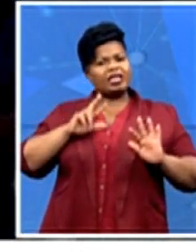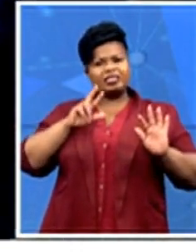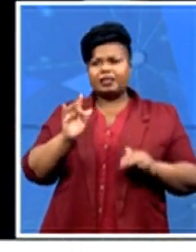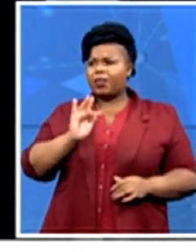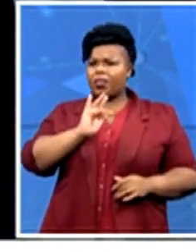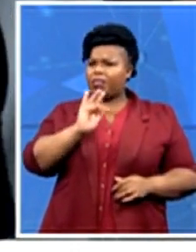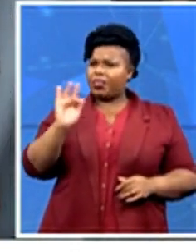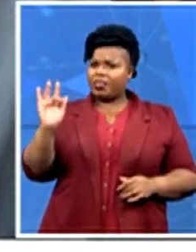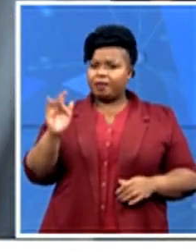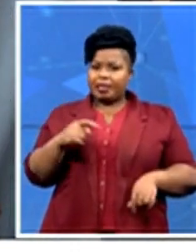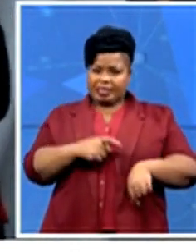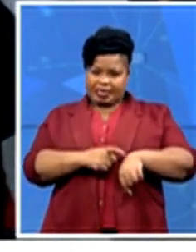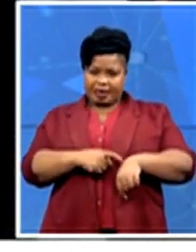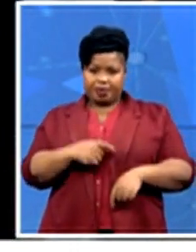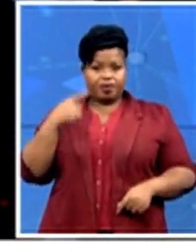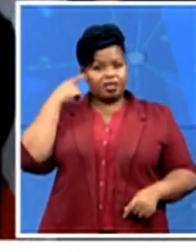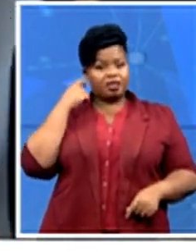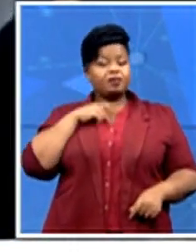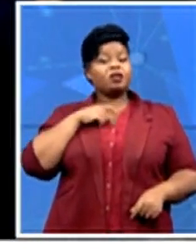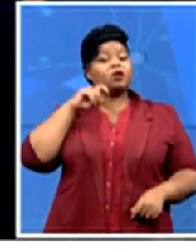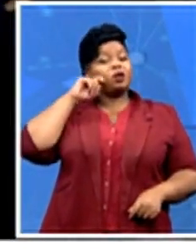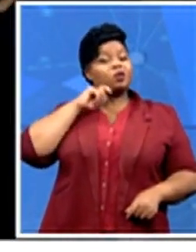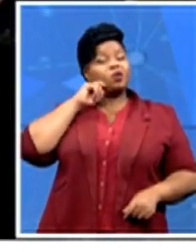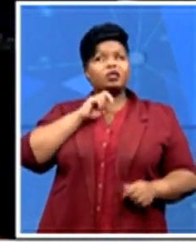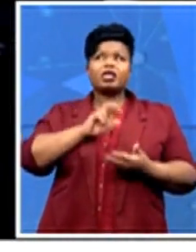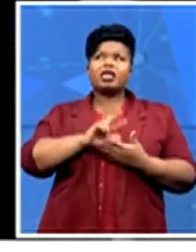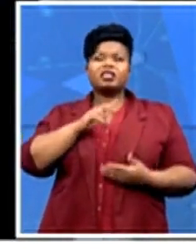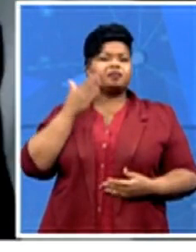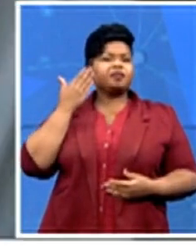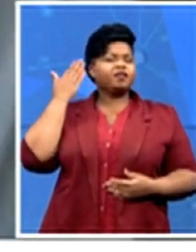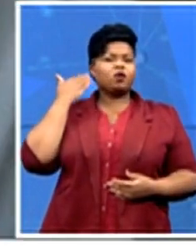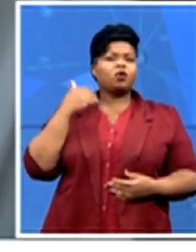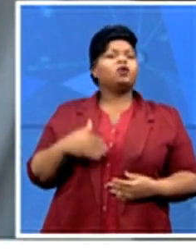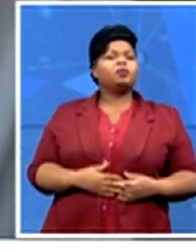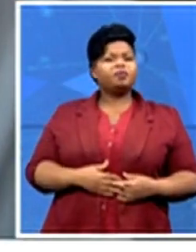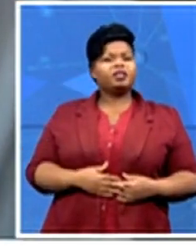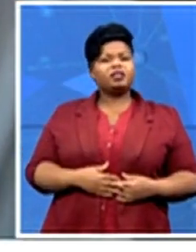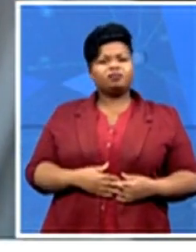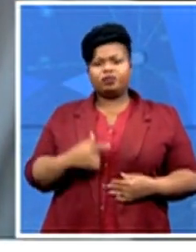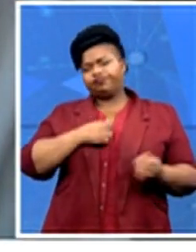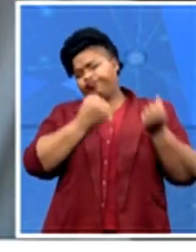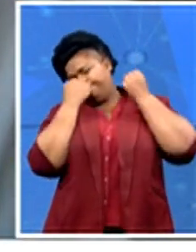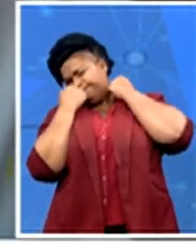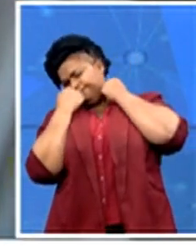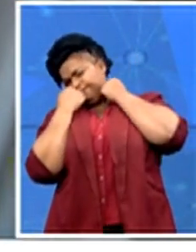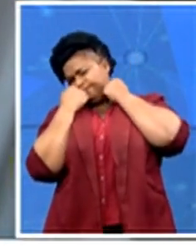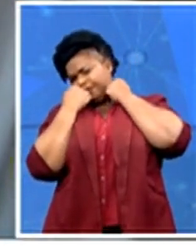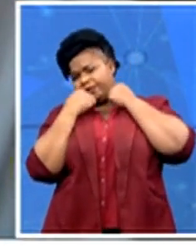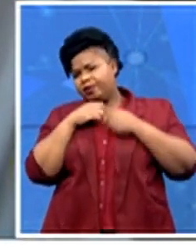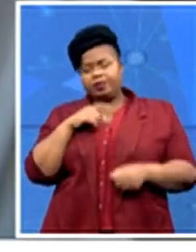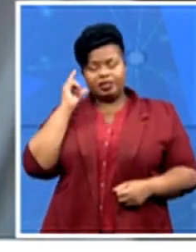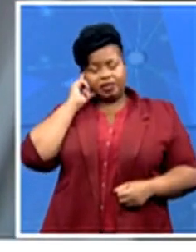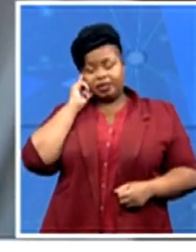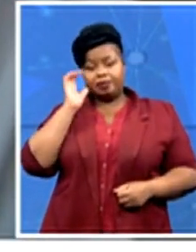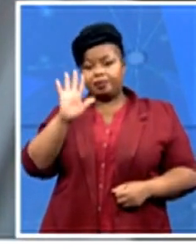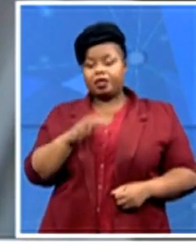18 years old, there was no way that I was going to wake up at 9 o'clock. I'd often have problems with my mother trying to wake me up